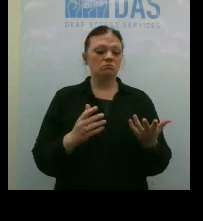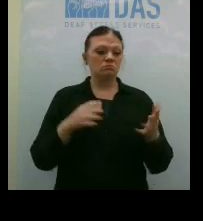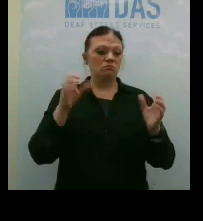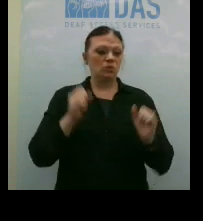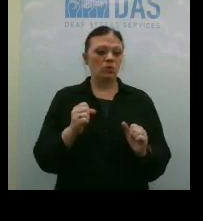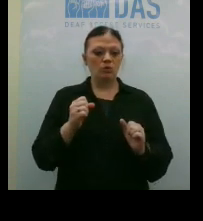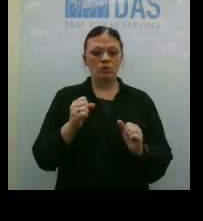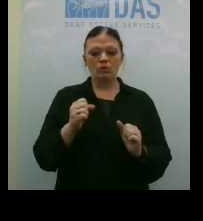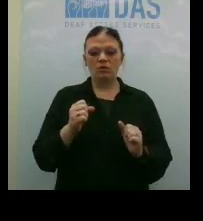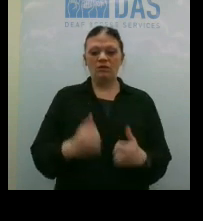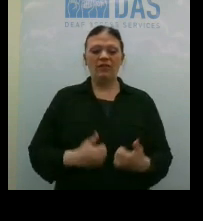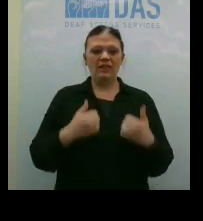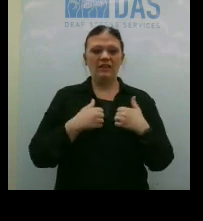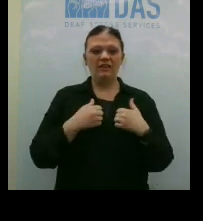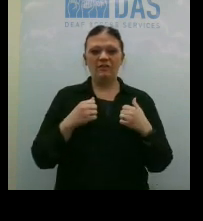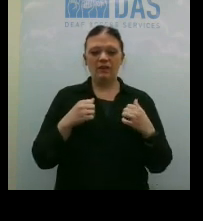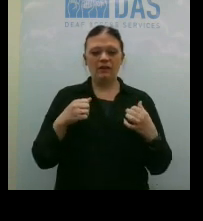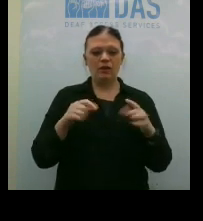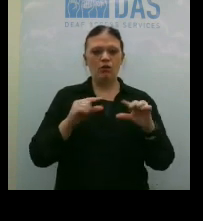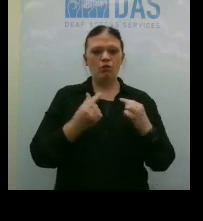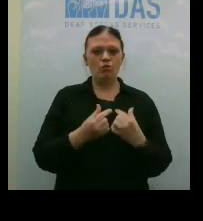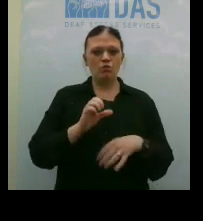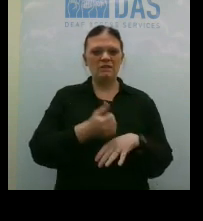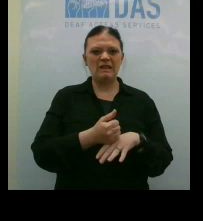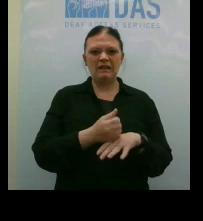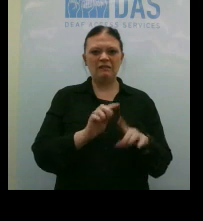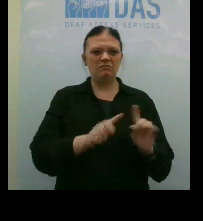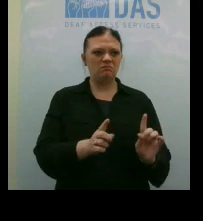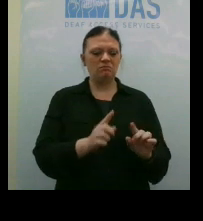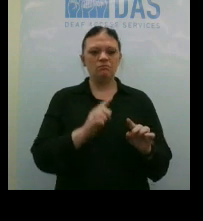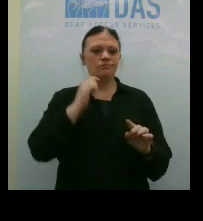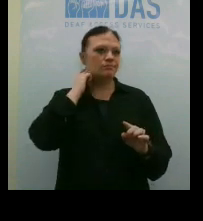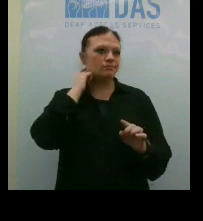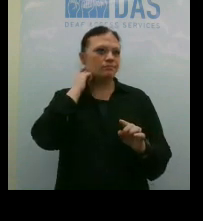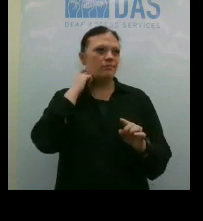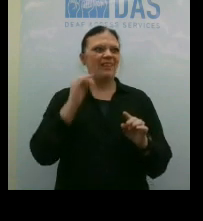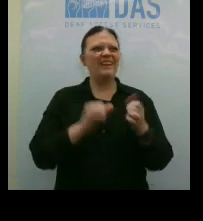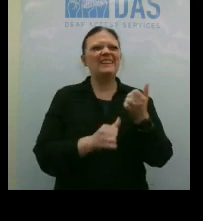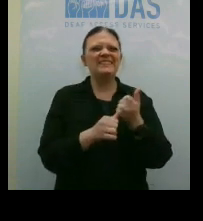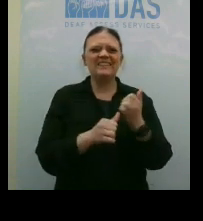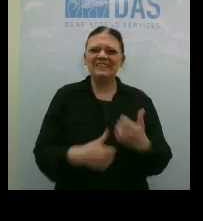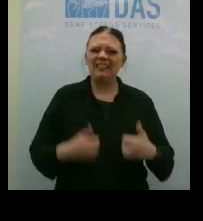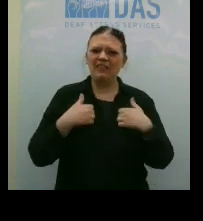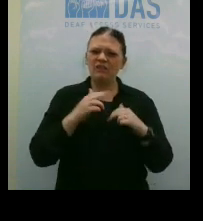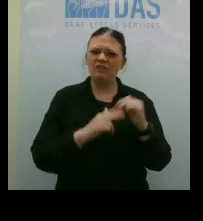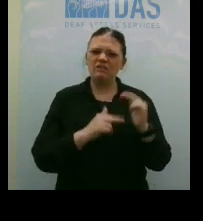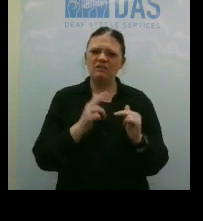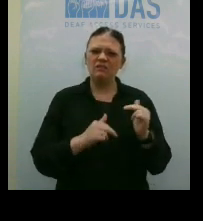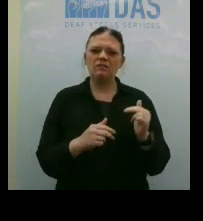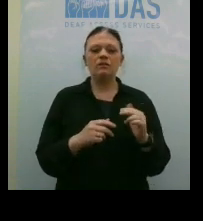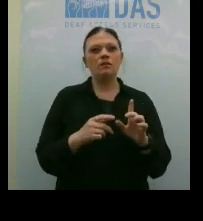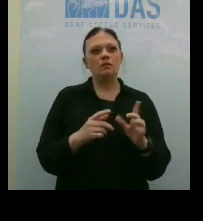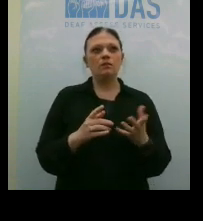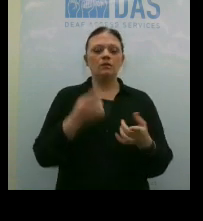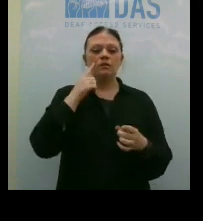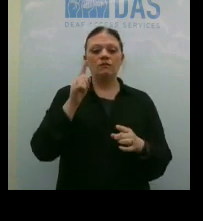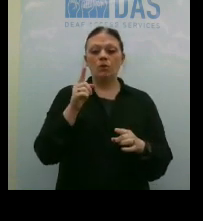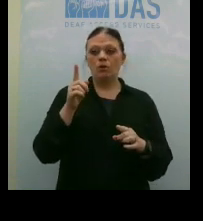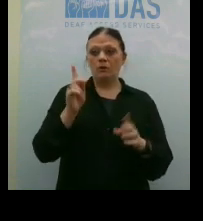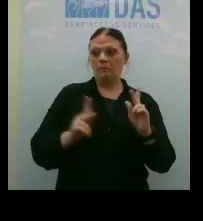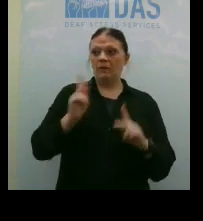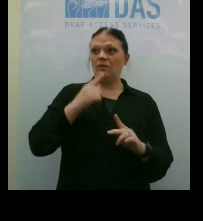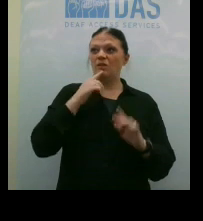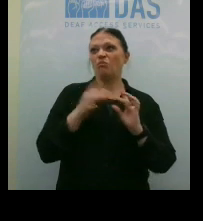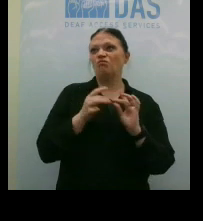a congregate setting elsewhere. But they, like an assisted living facility, but for those who are saying that this is